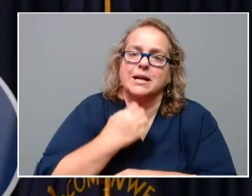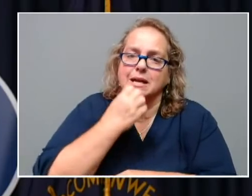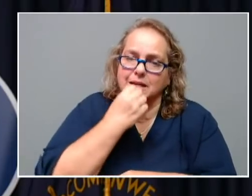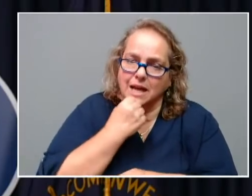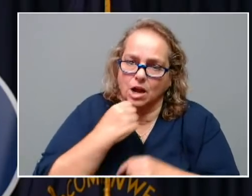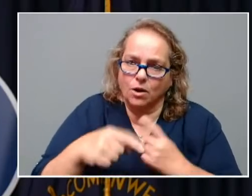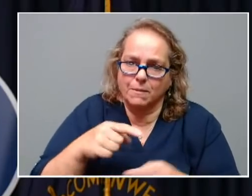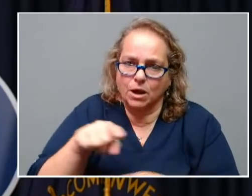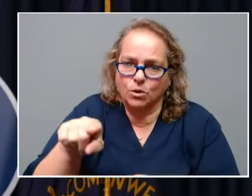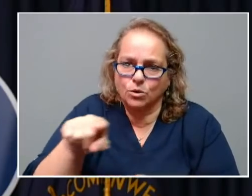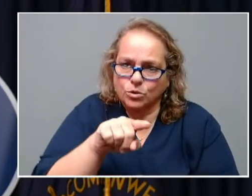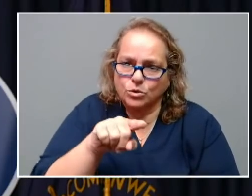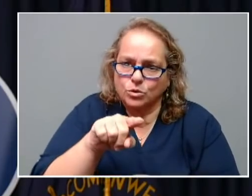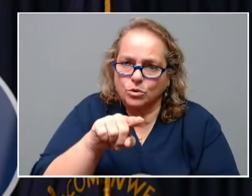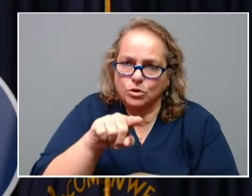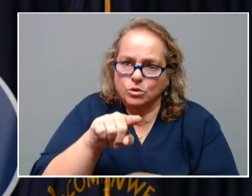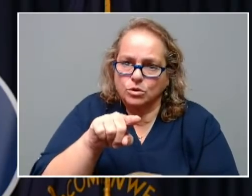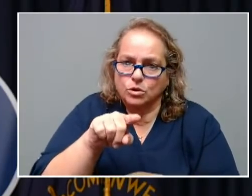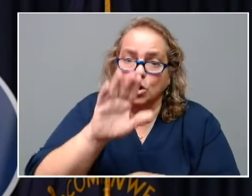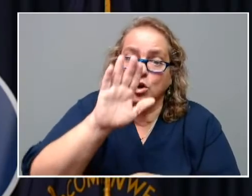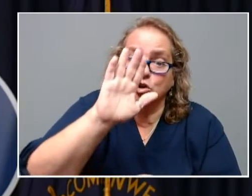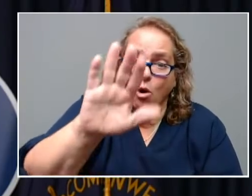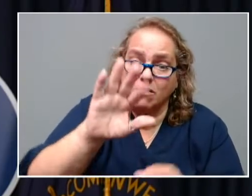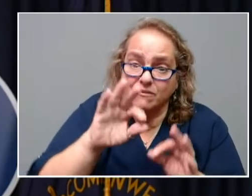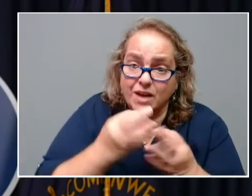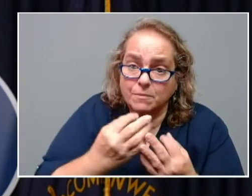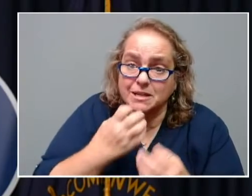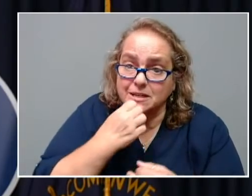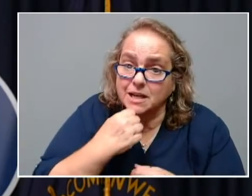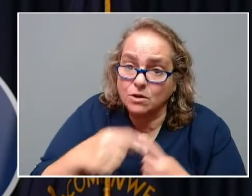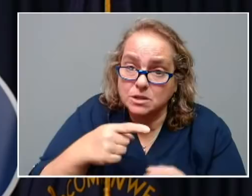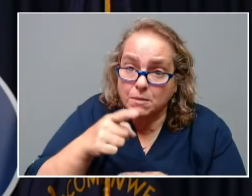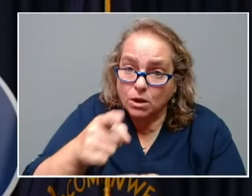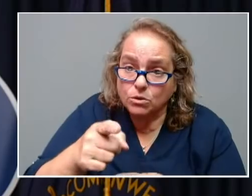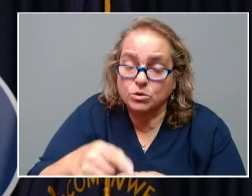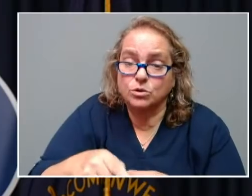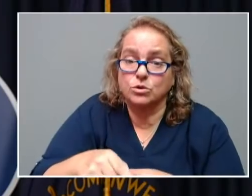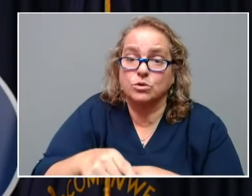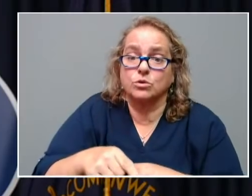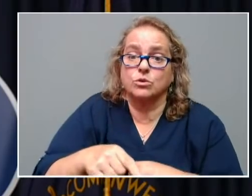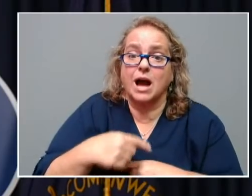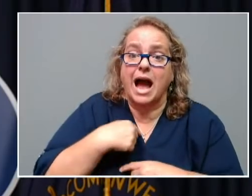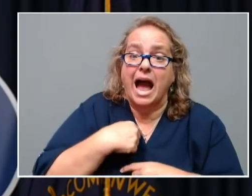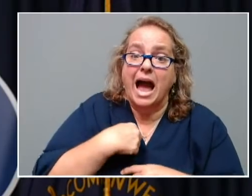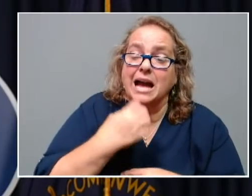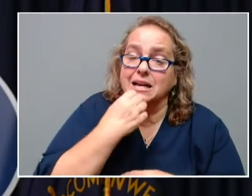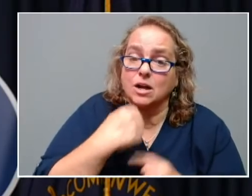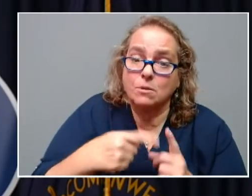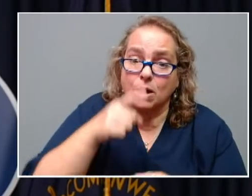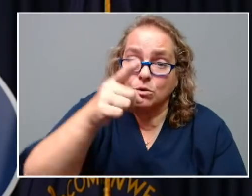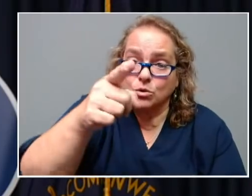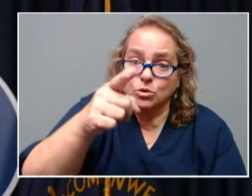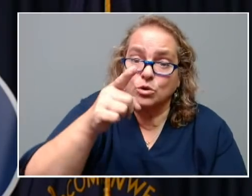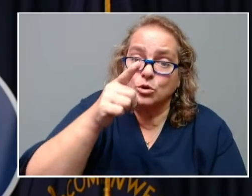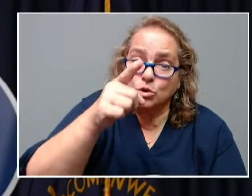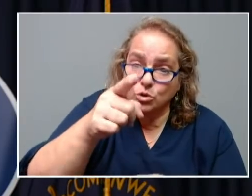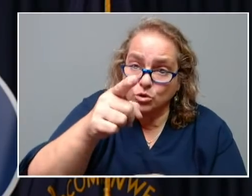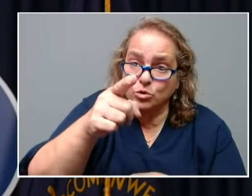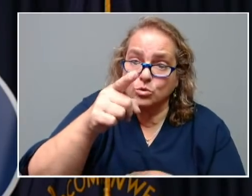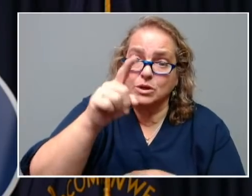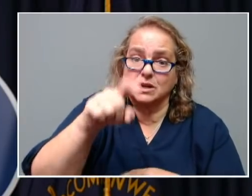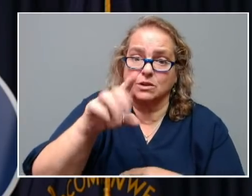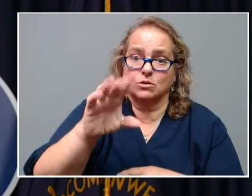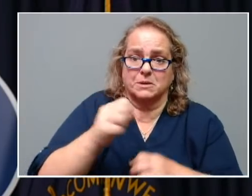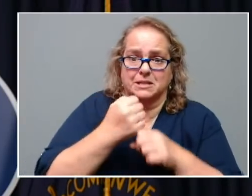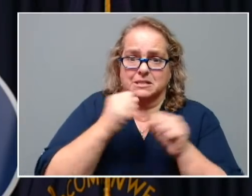care about you. I care about you. All we want is for you to be safe. Not about control or anything else.